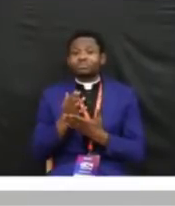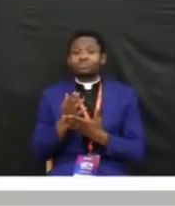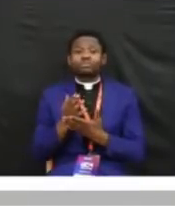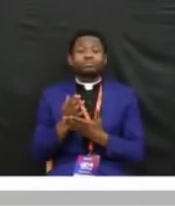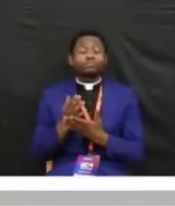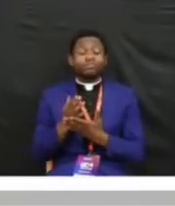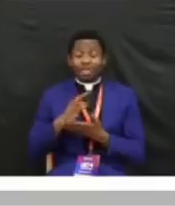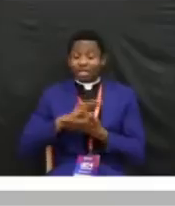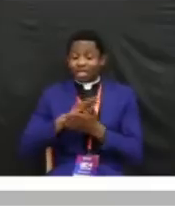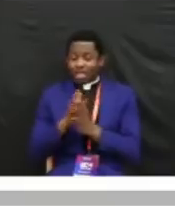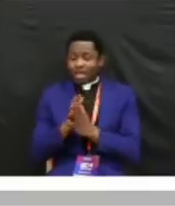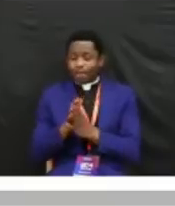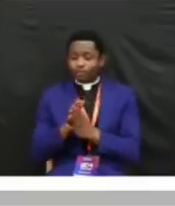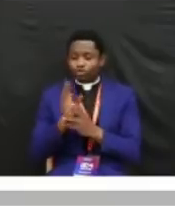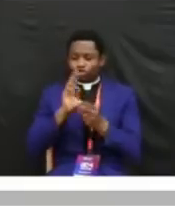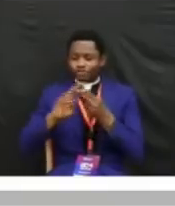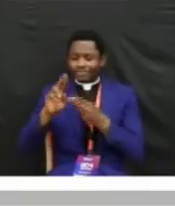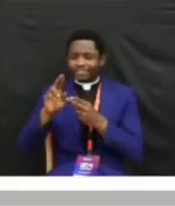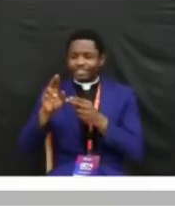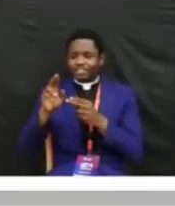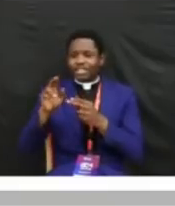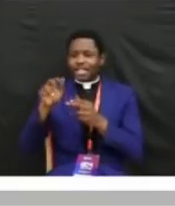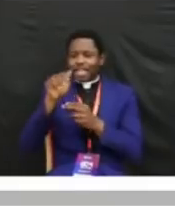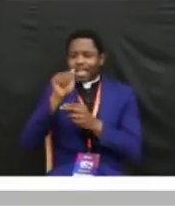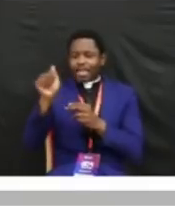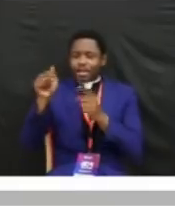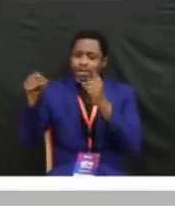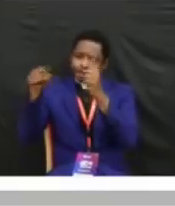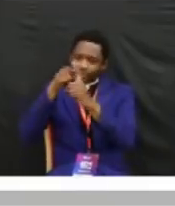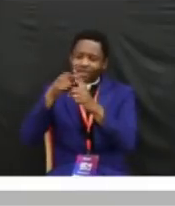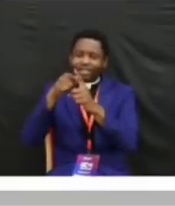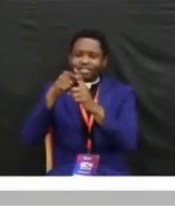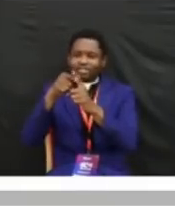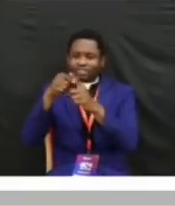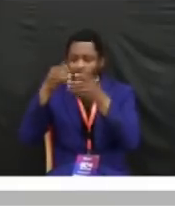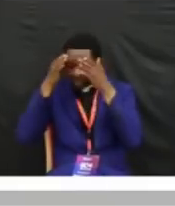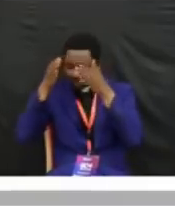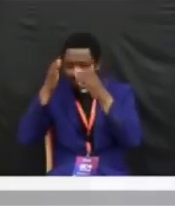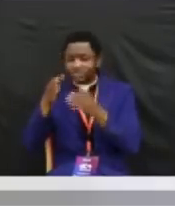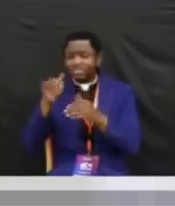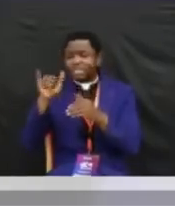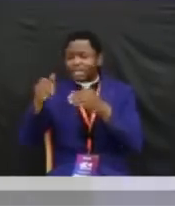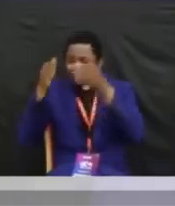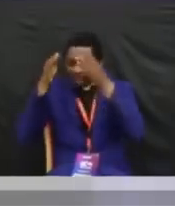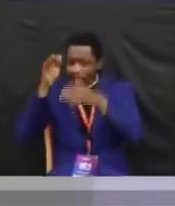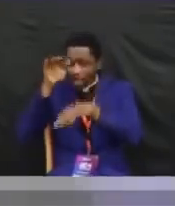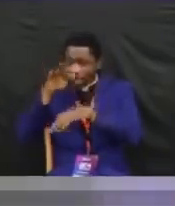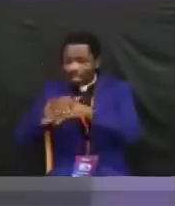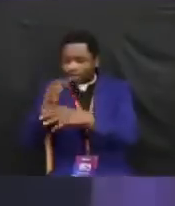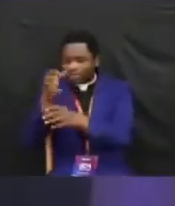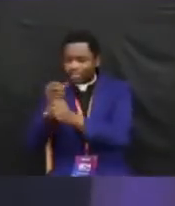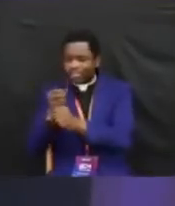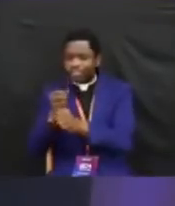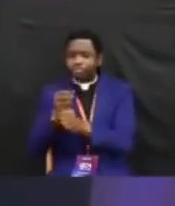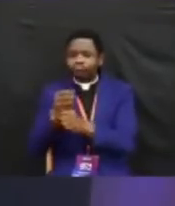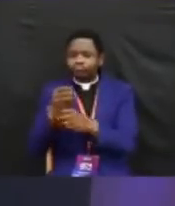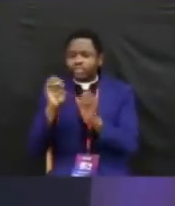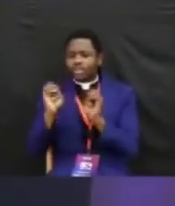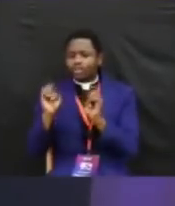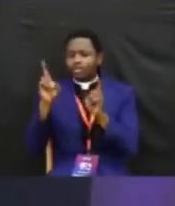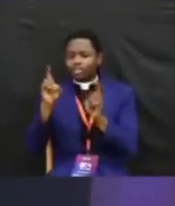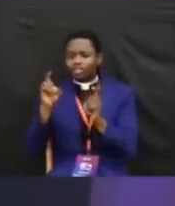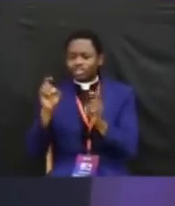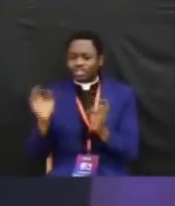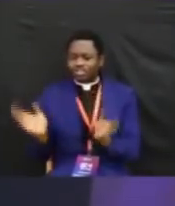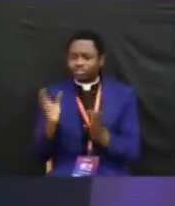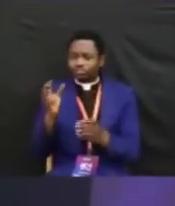the university A+ agenda. This agenda is pitched on an educational model that produces morally and